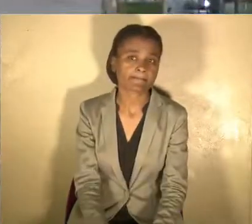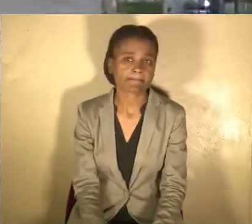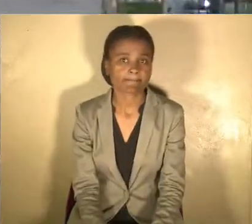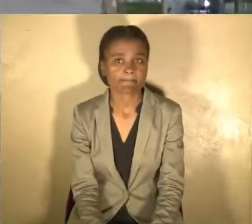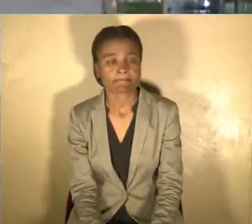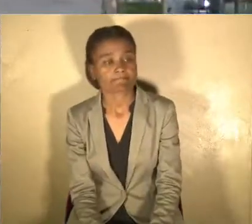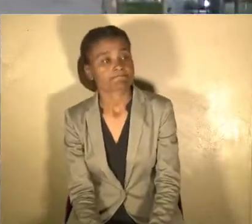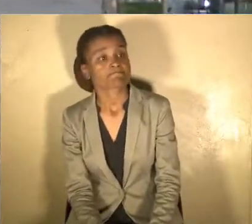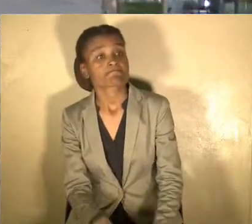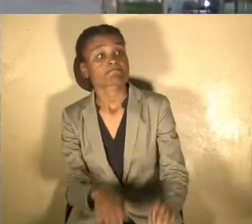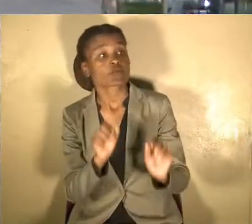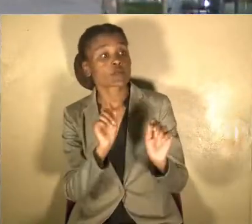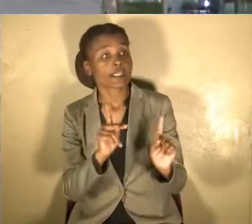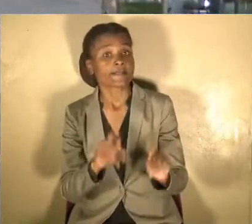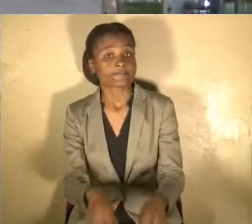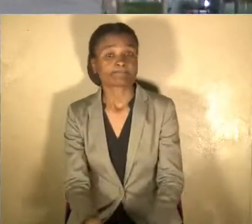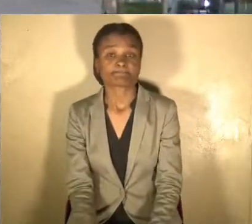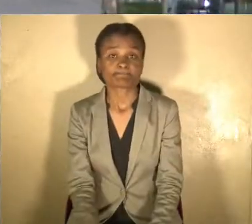Okay.